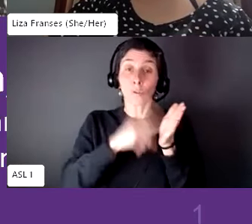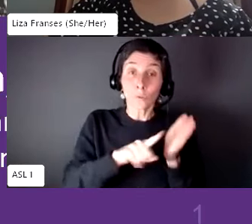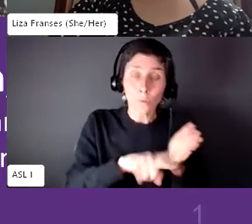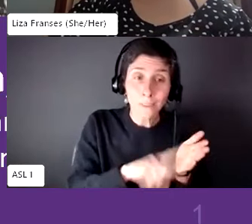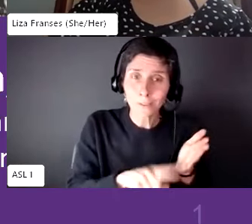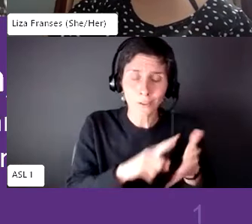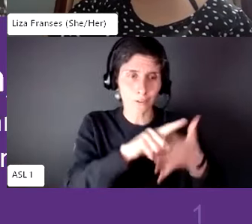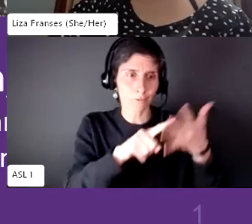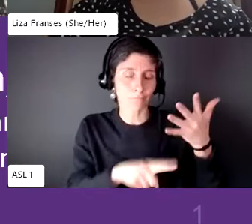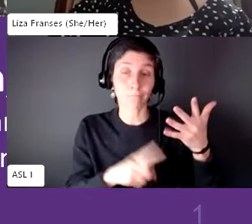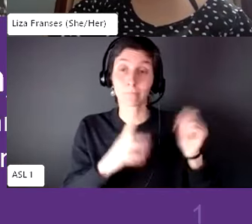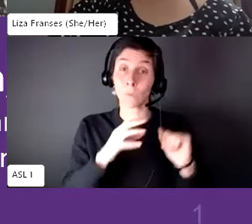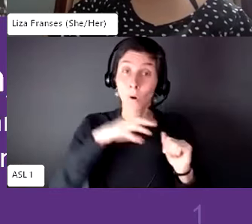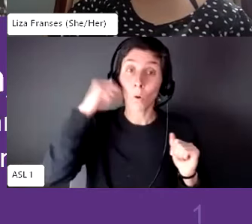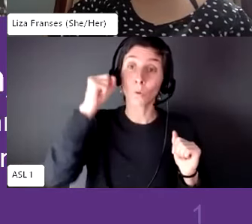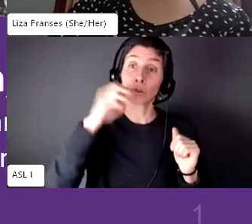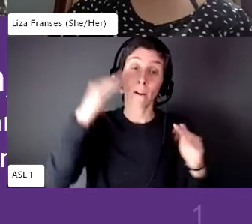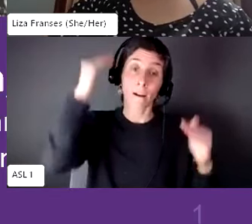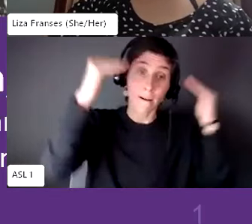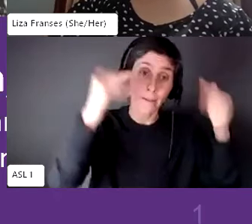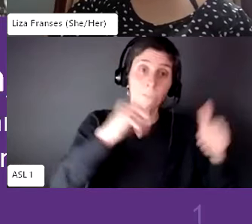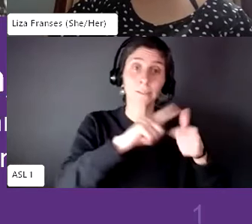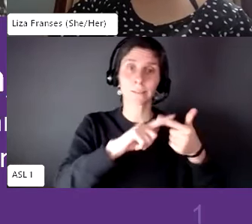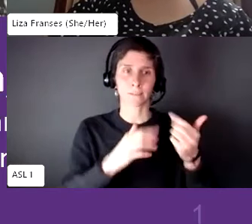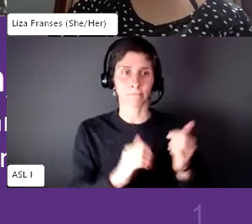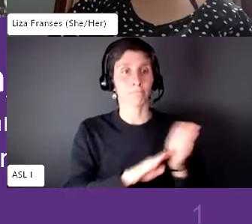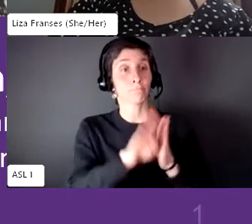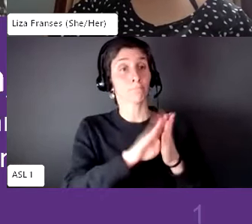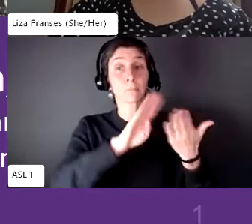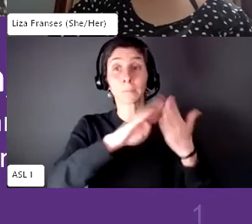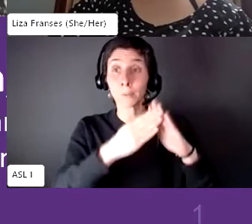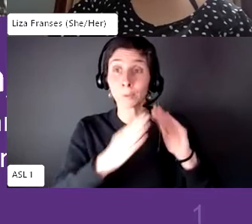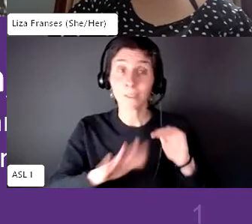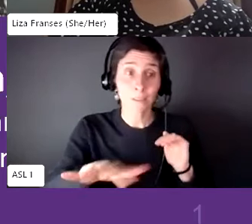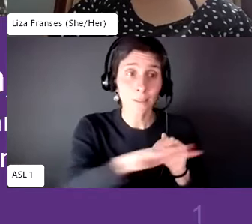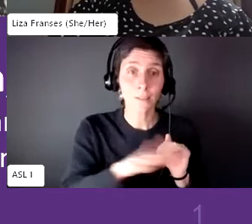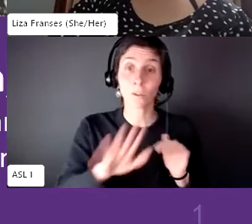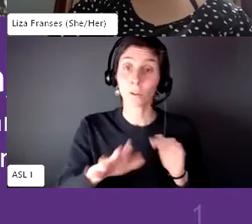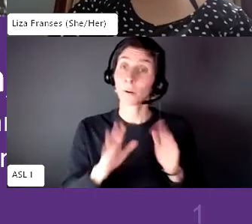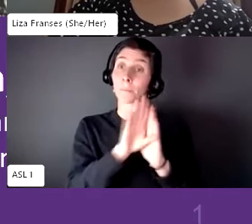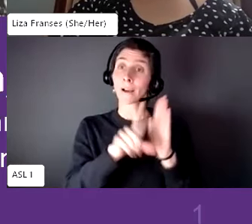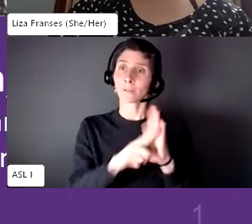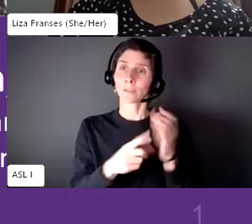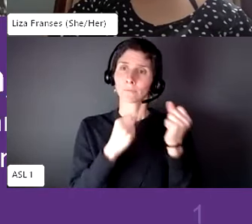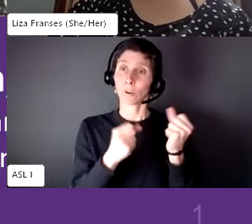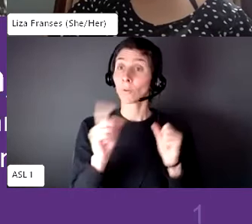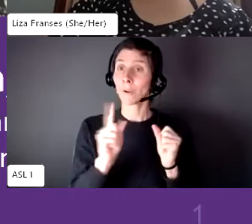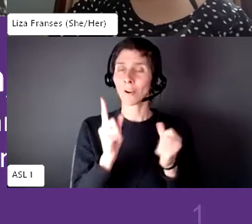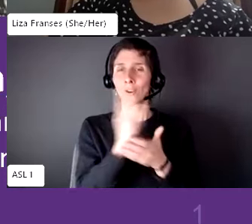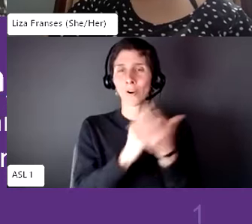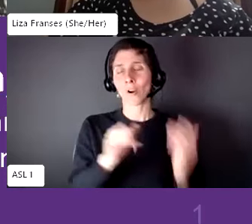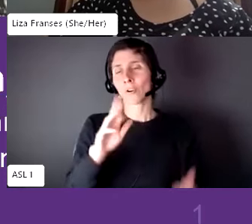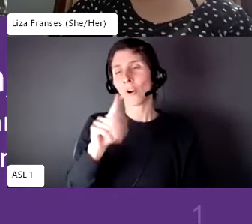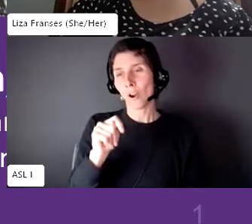include older adults and community building. Along with her strong background in the arts, she weaves art